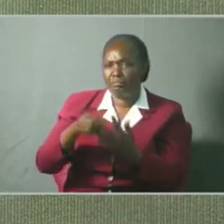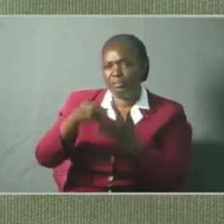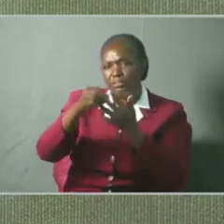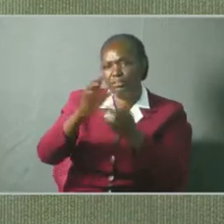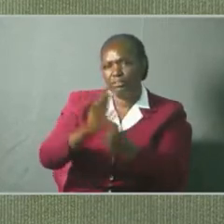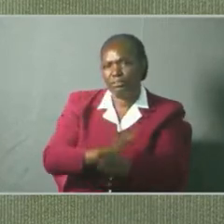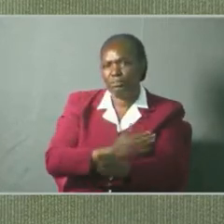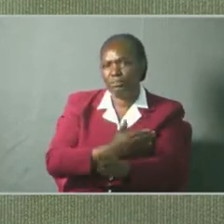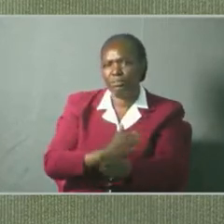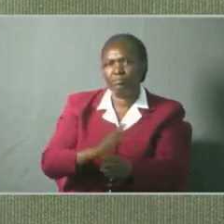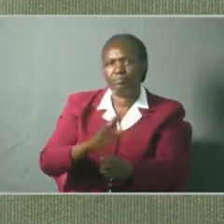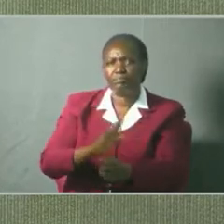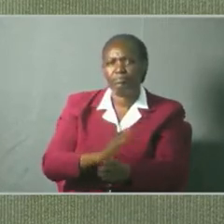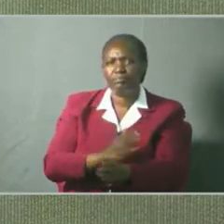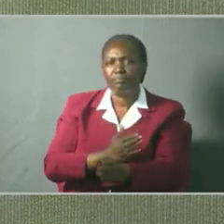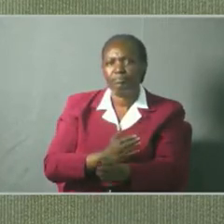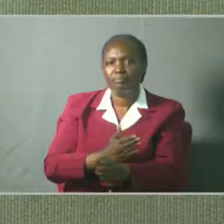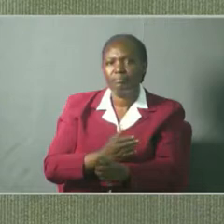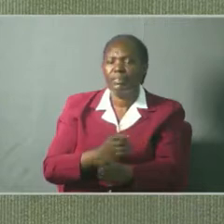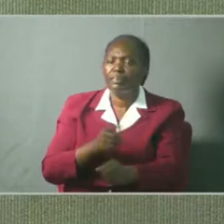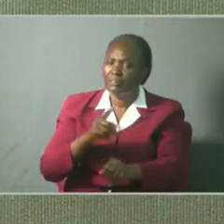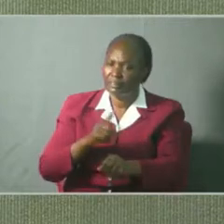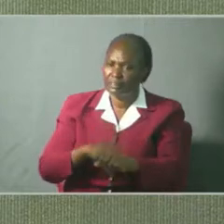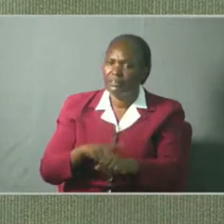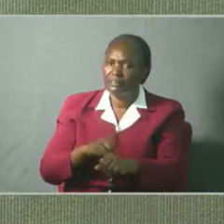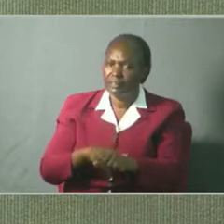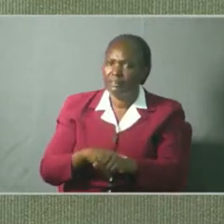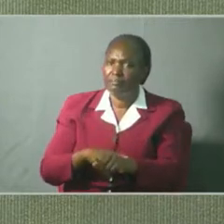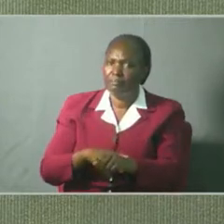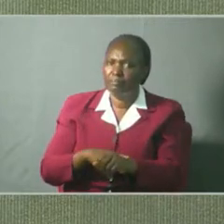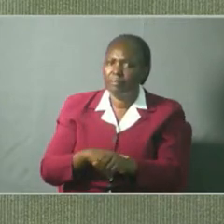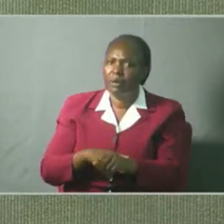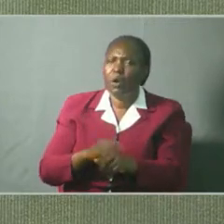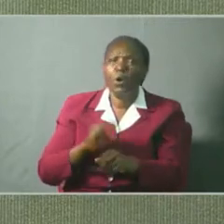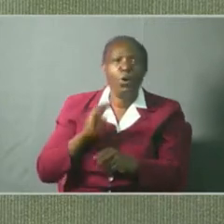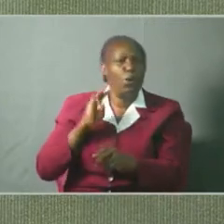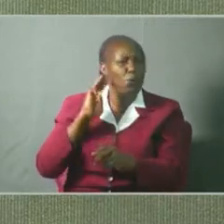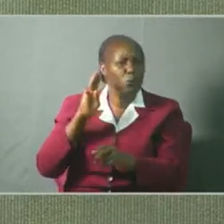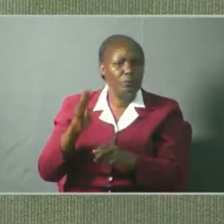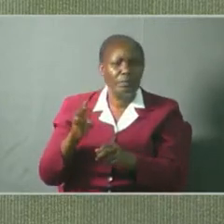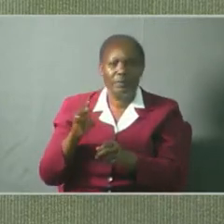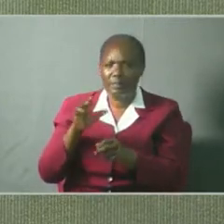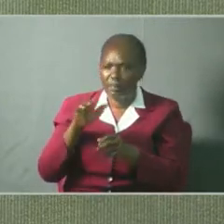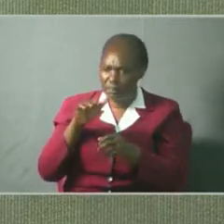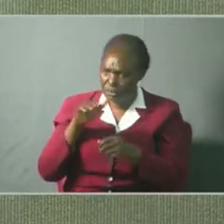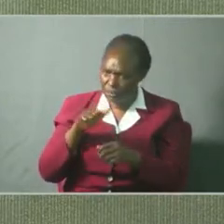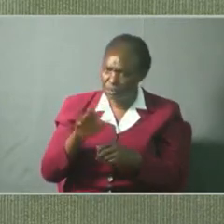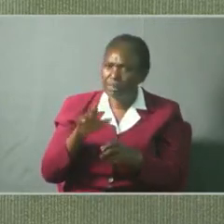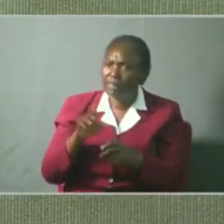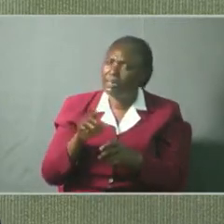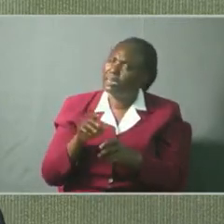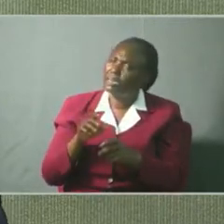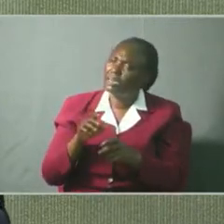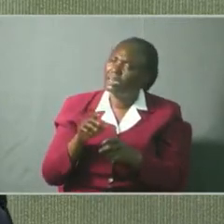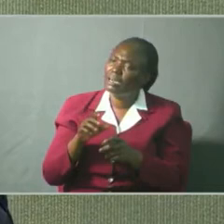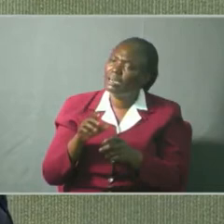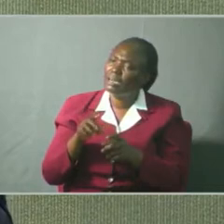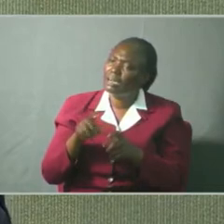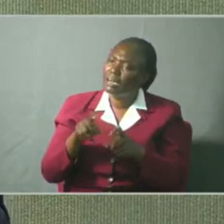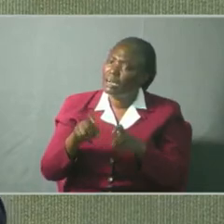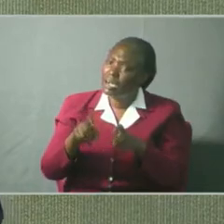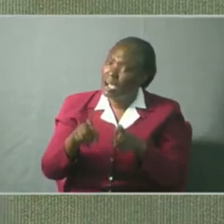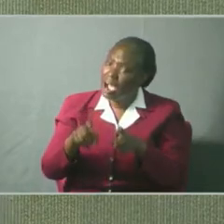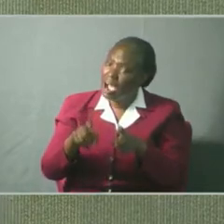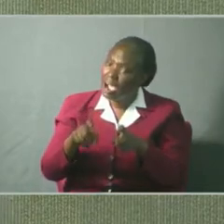that you sing during times such as this. Will your anchor hold in the storms of life? When